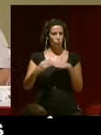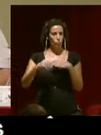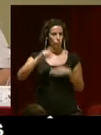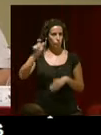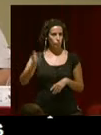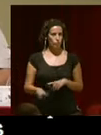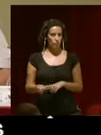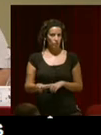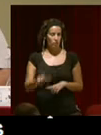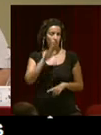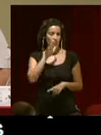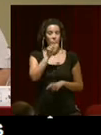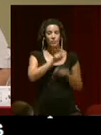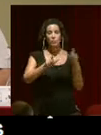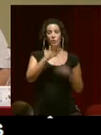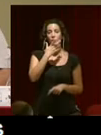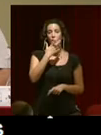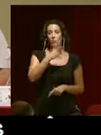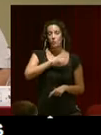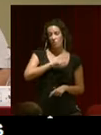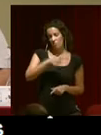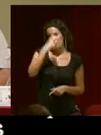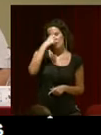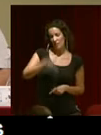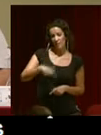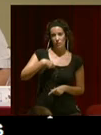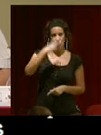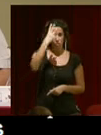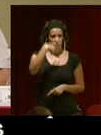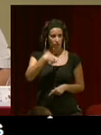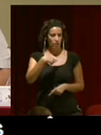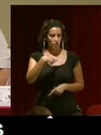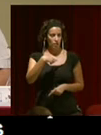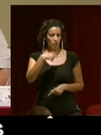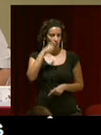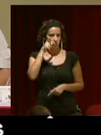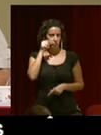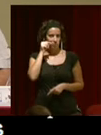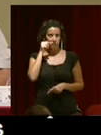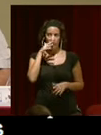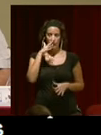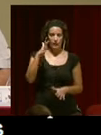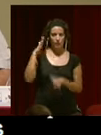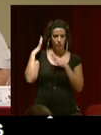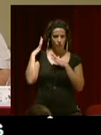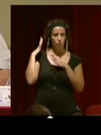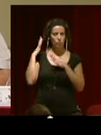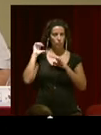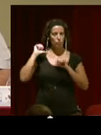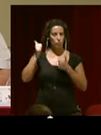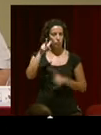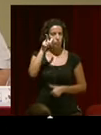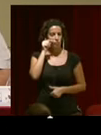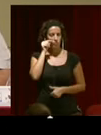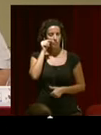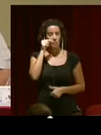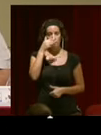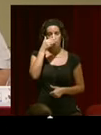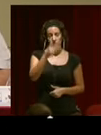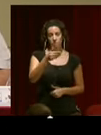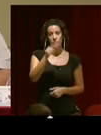embark on this journey is a user. Those who know me will know that I've been fully blind